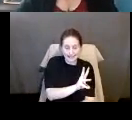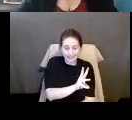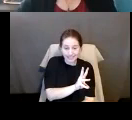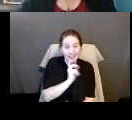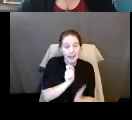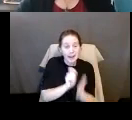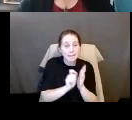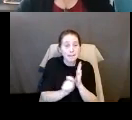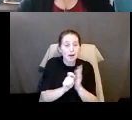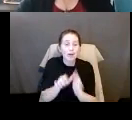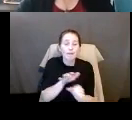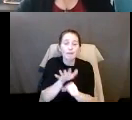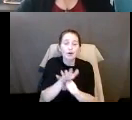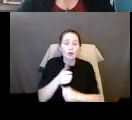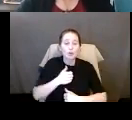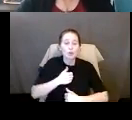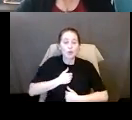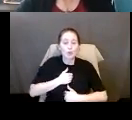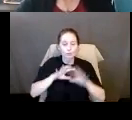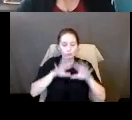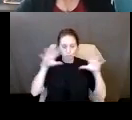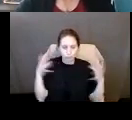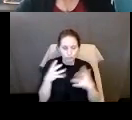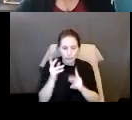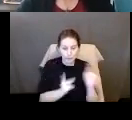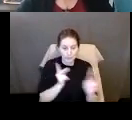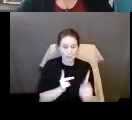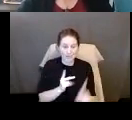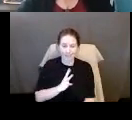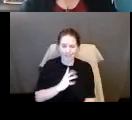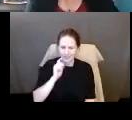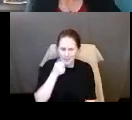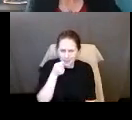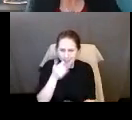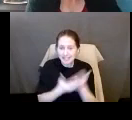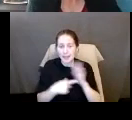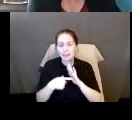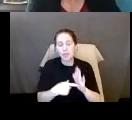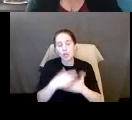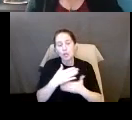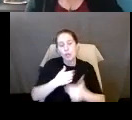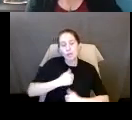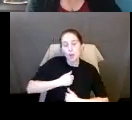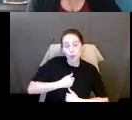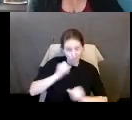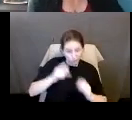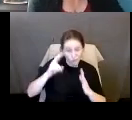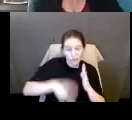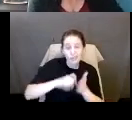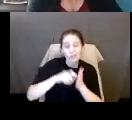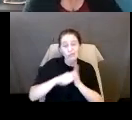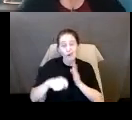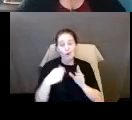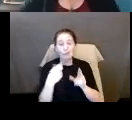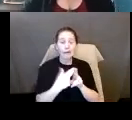an entire soldiering class of people. They're really cool. Some of them show some soldiers were literate and they wrote their names